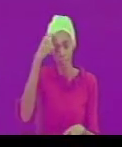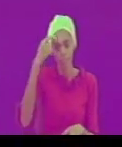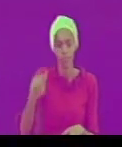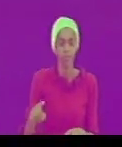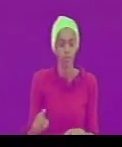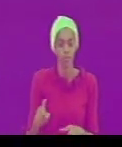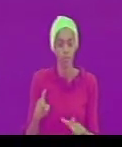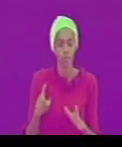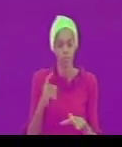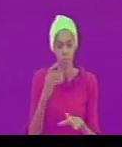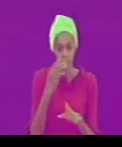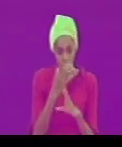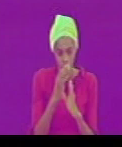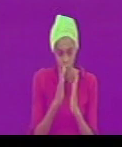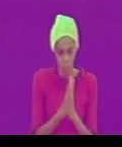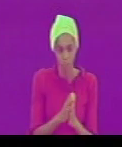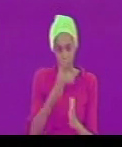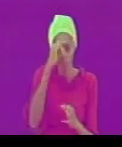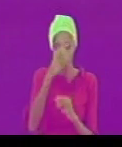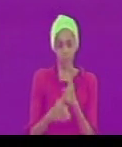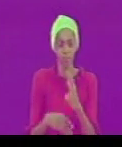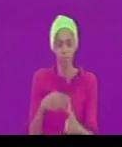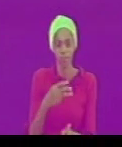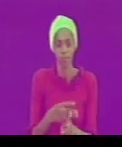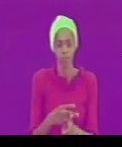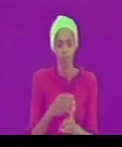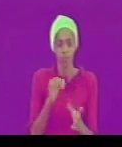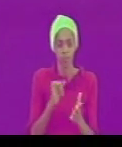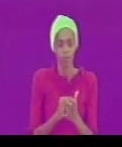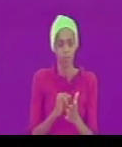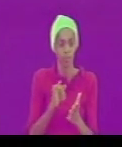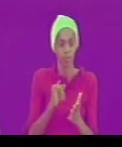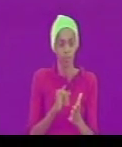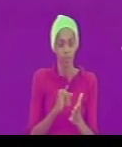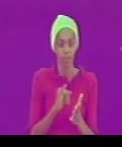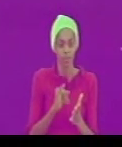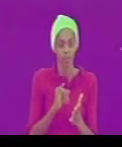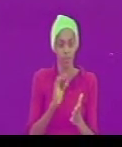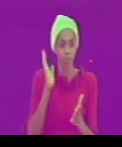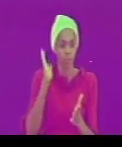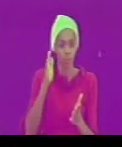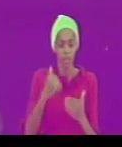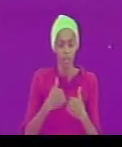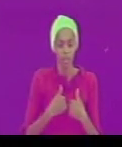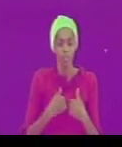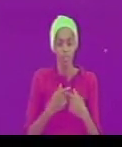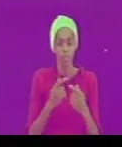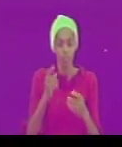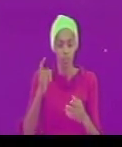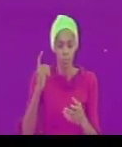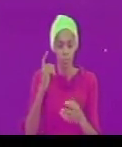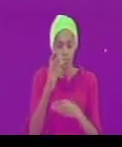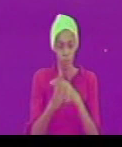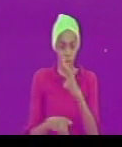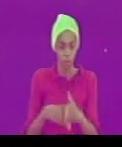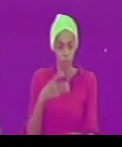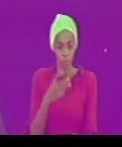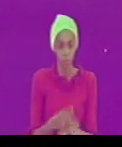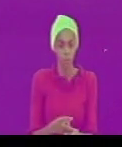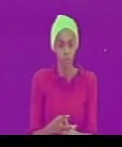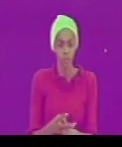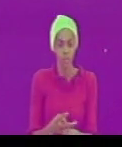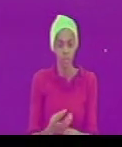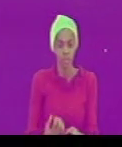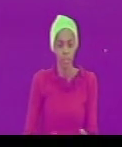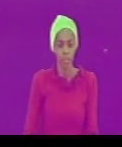global impact. I want you to get ready because we want to pray against all